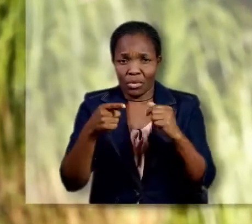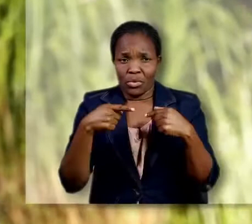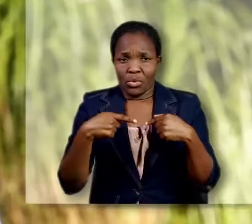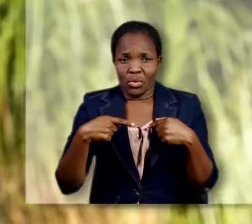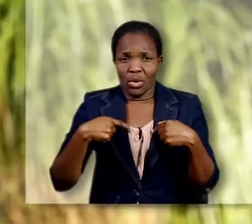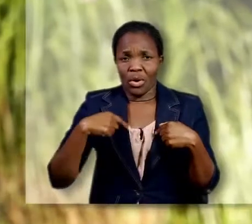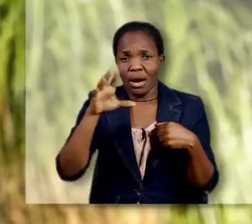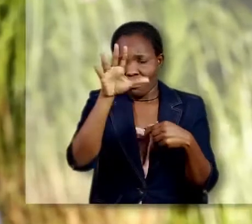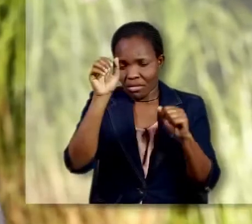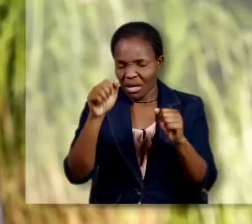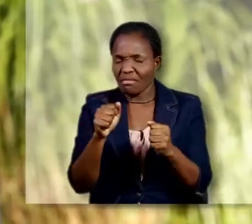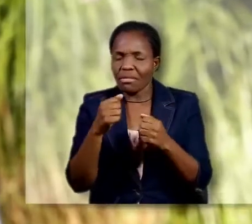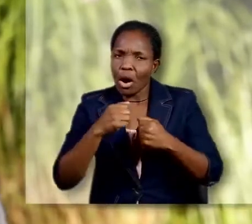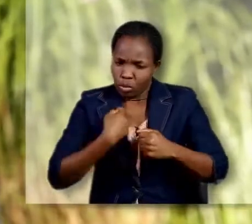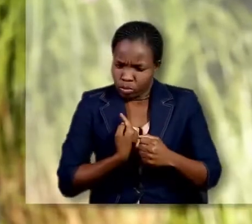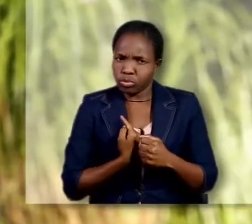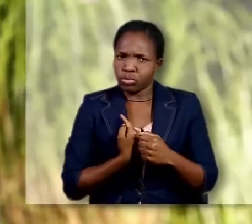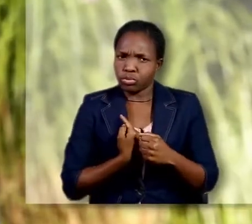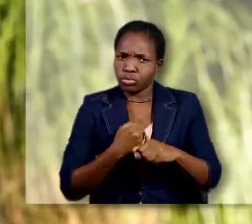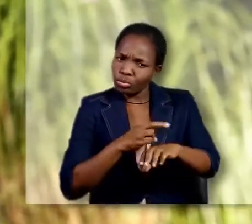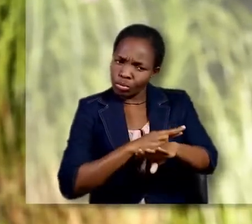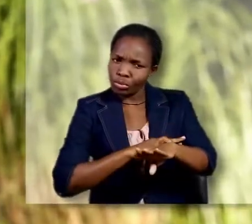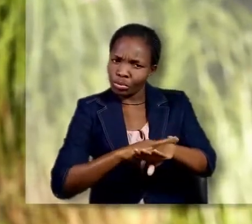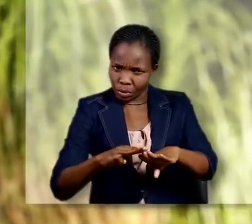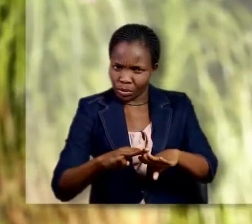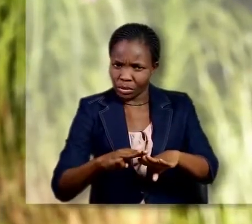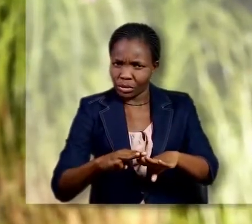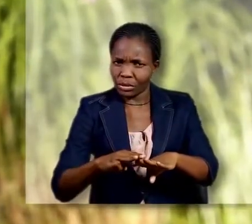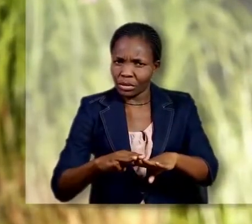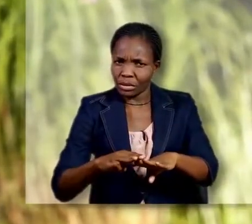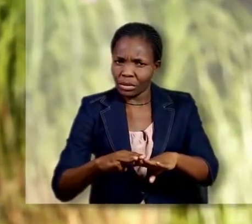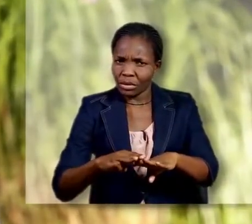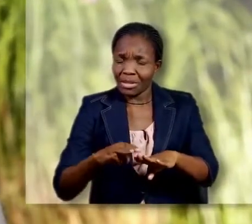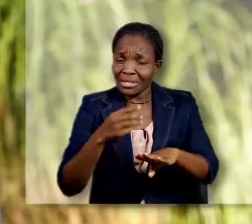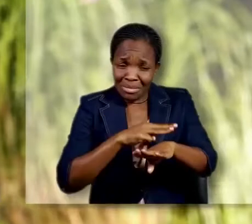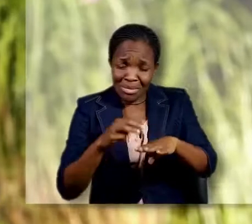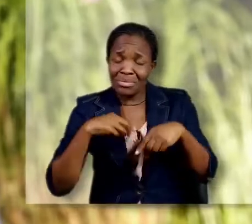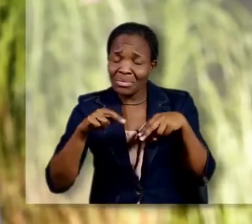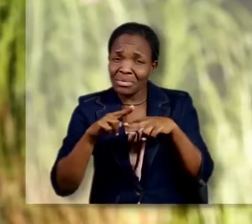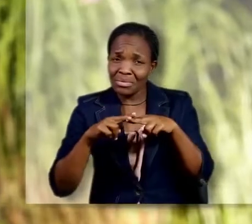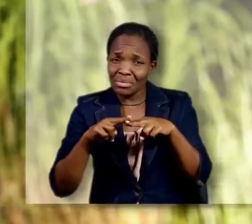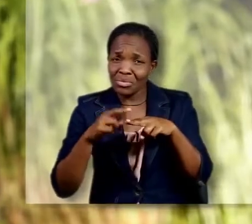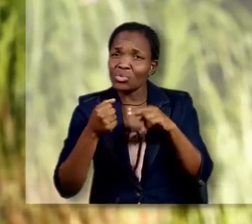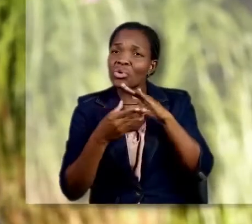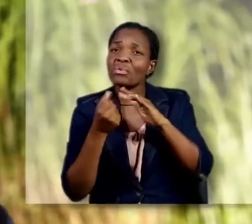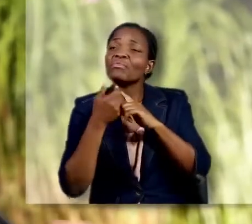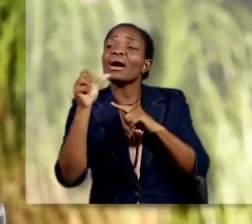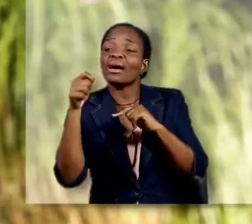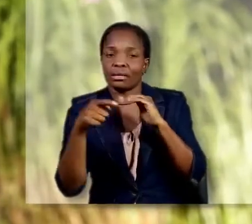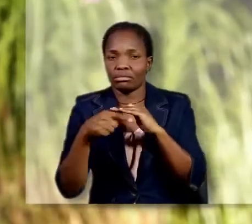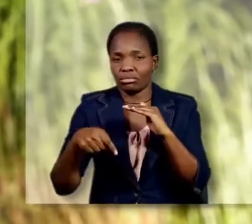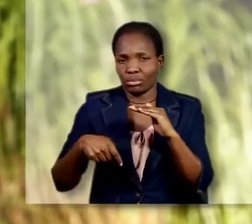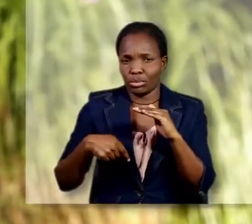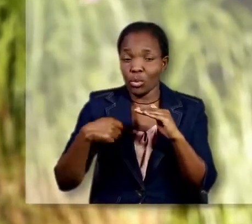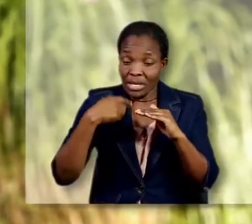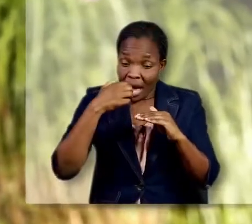with our own system, as we don't have our own system. The ideology that you are using, we refer it from other countries, so we must come up with